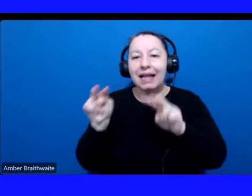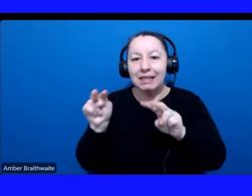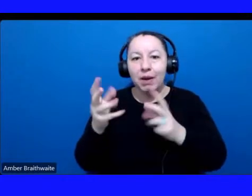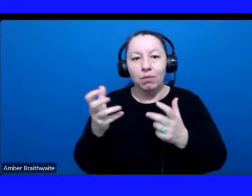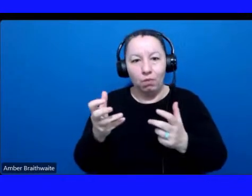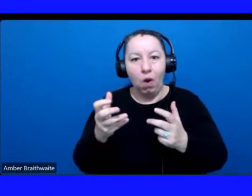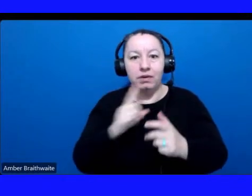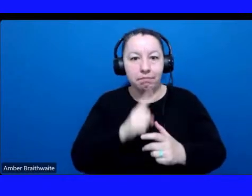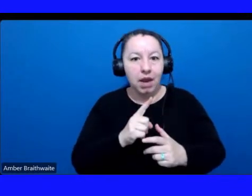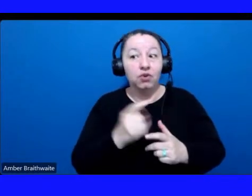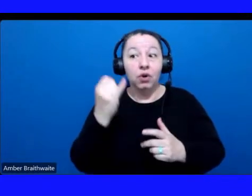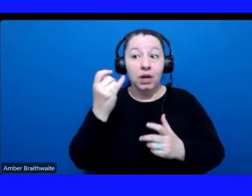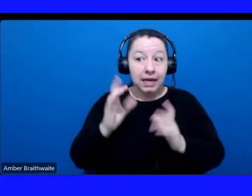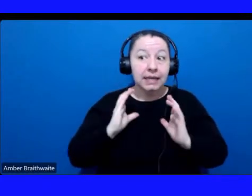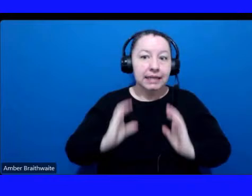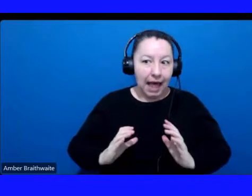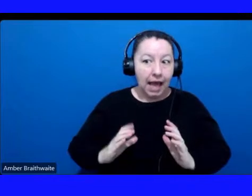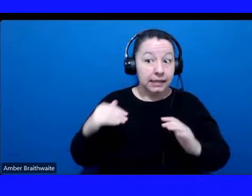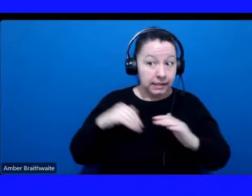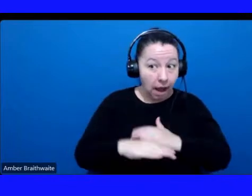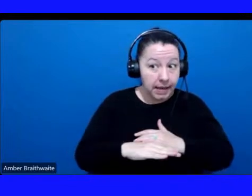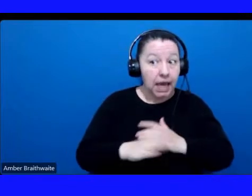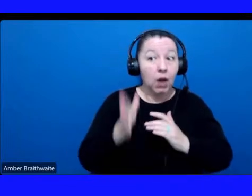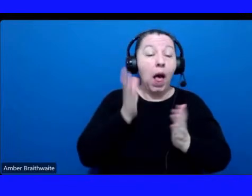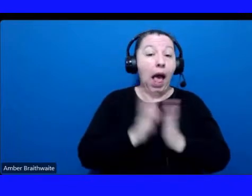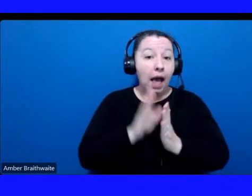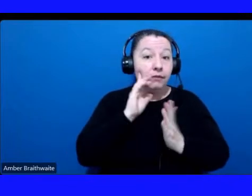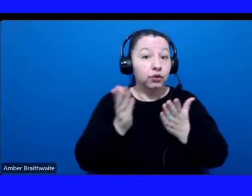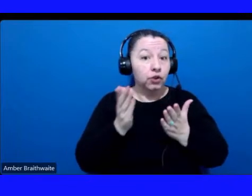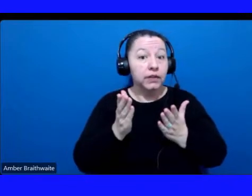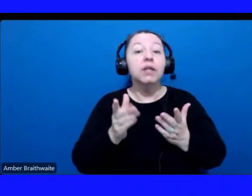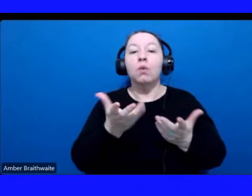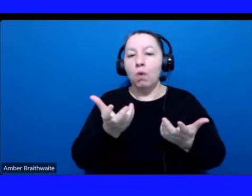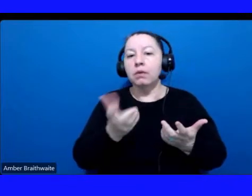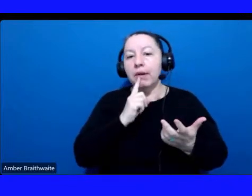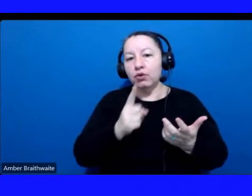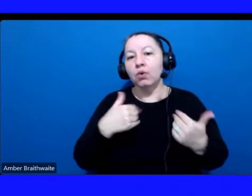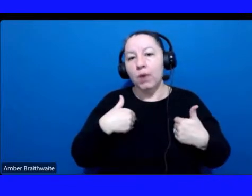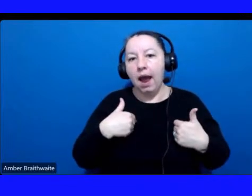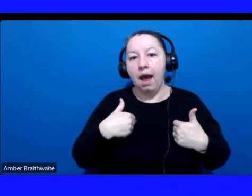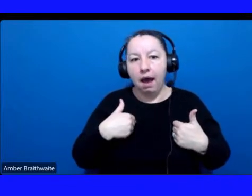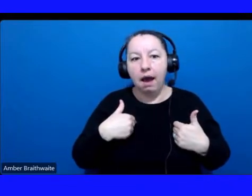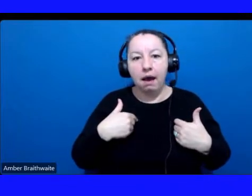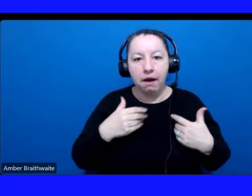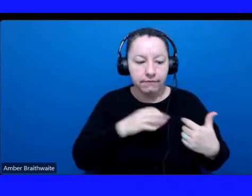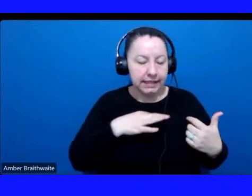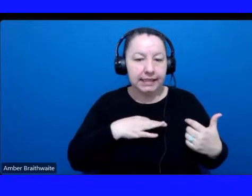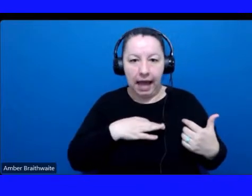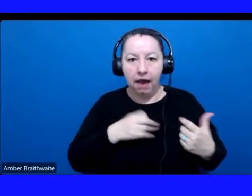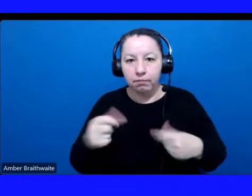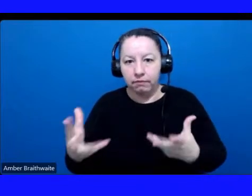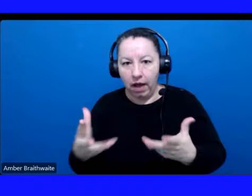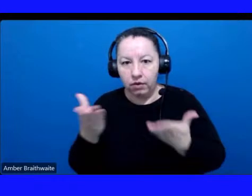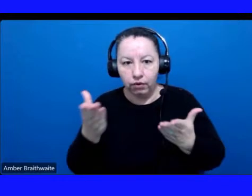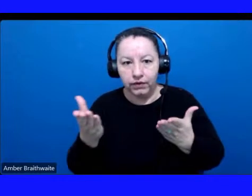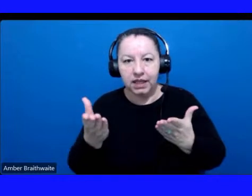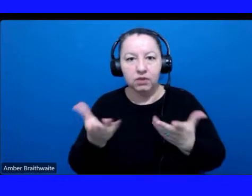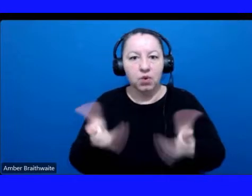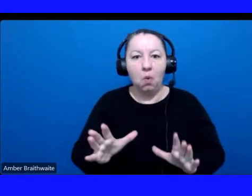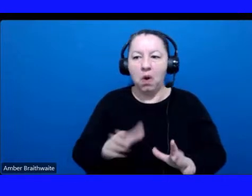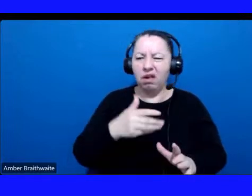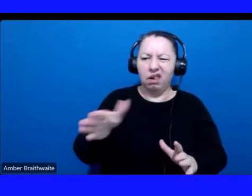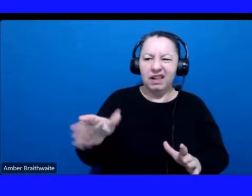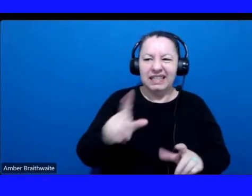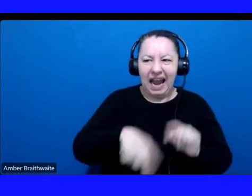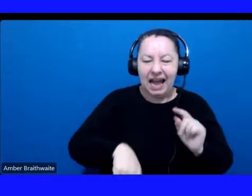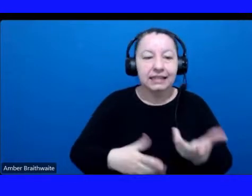system because the staff basically didn't change it, even as the number of clients served was down. So you believe we have sufficient,